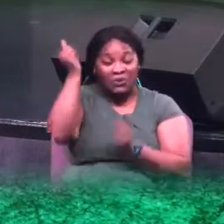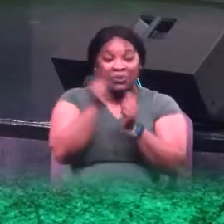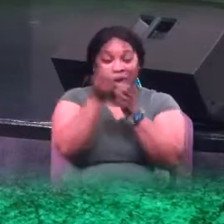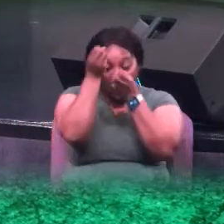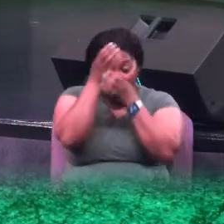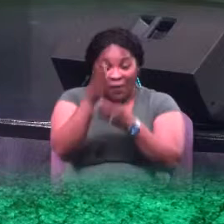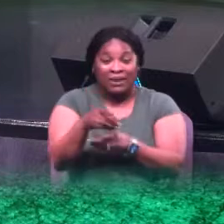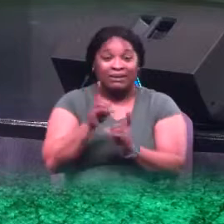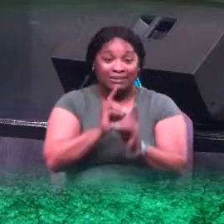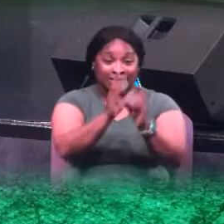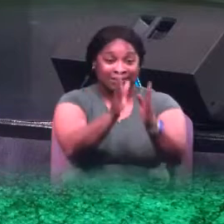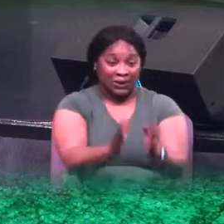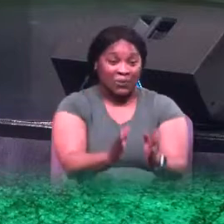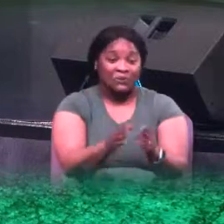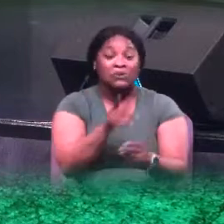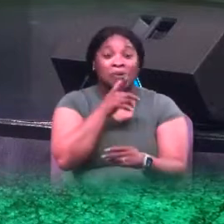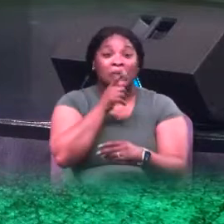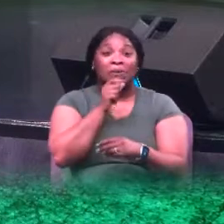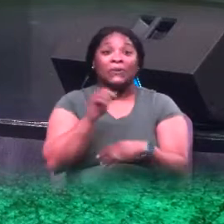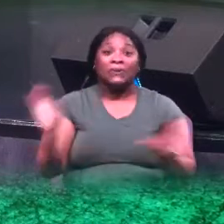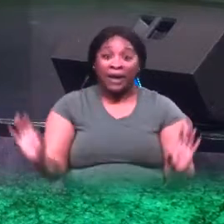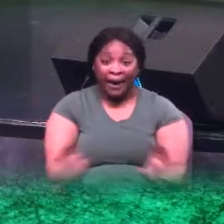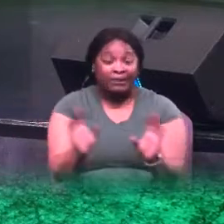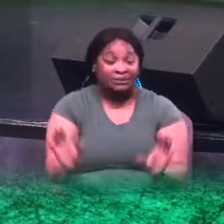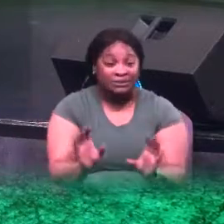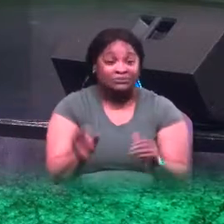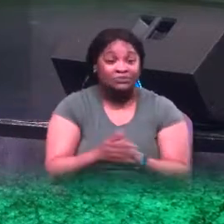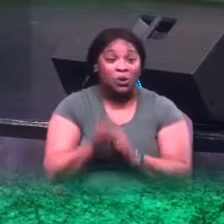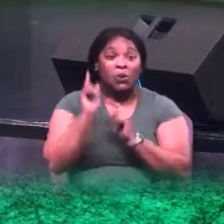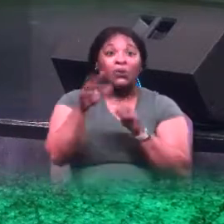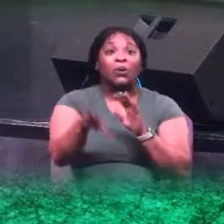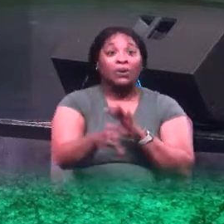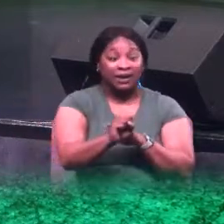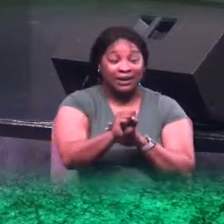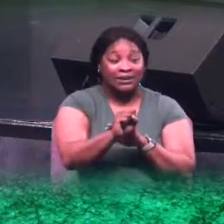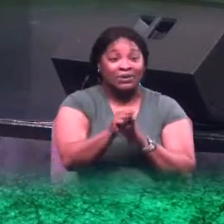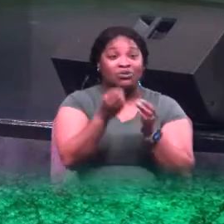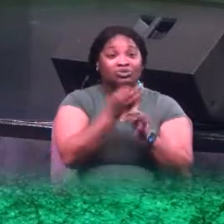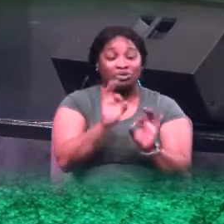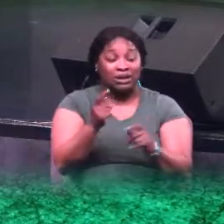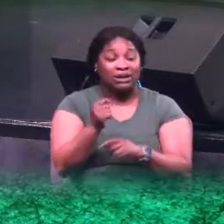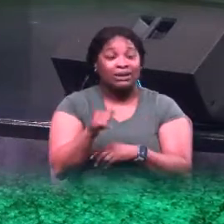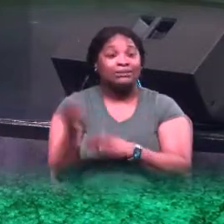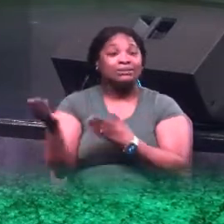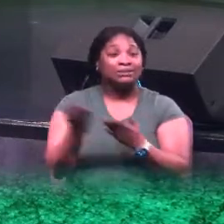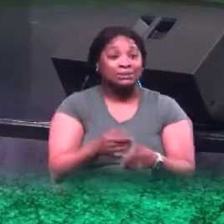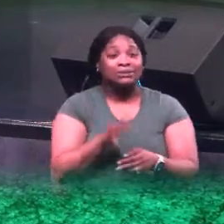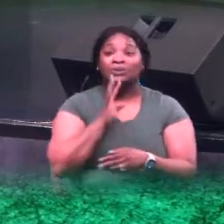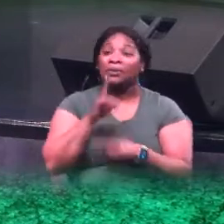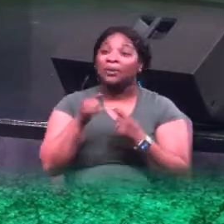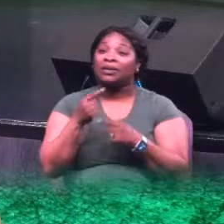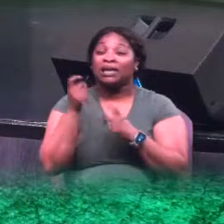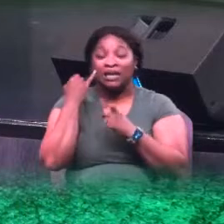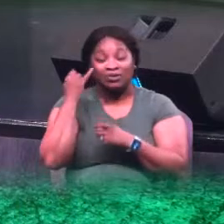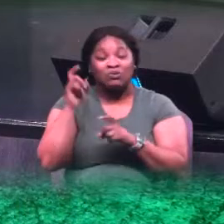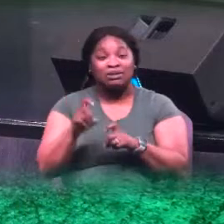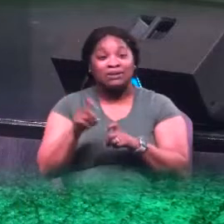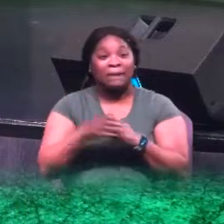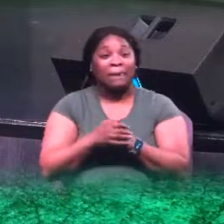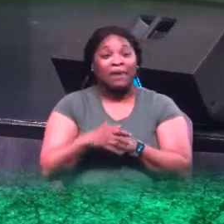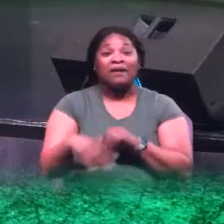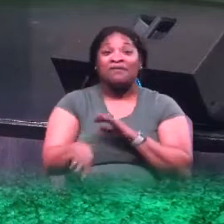obedient disciples who took action. Go get it, release it, bring it, speak out about it if you need to. Go find